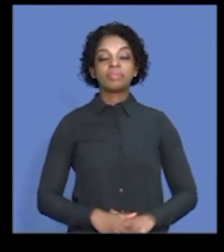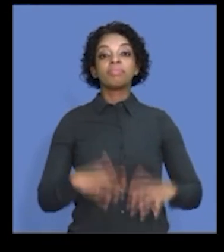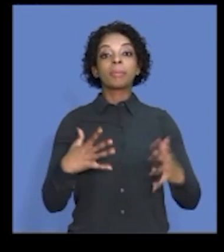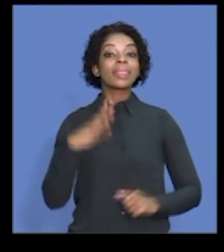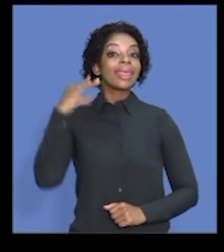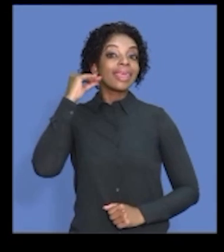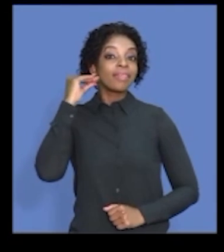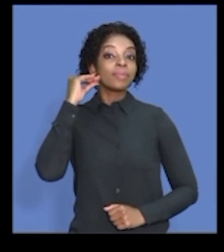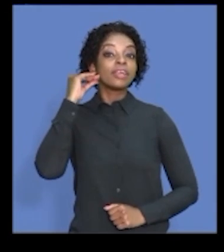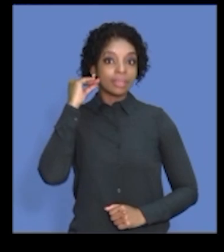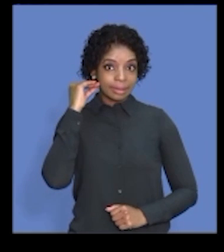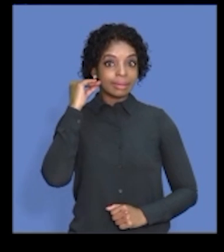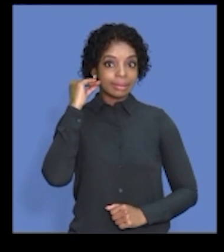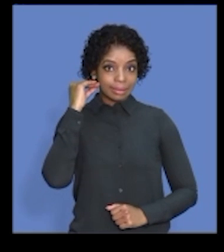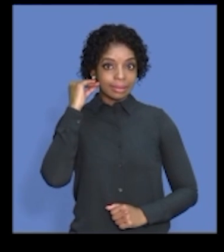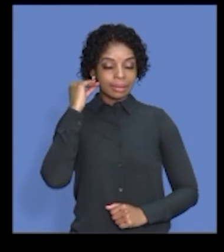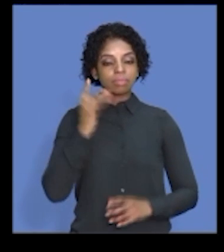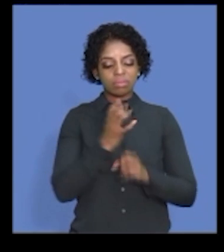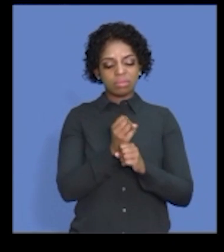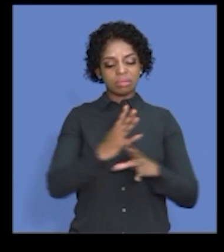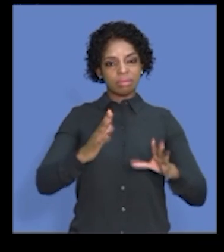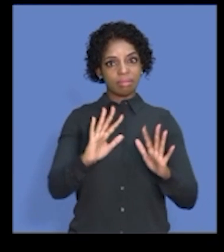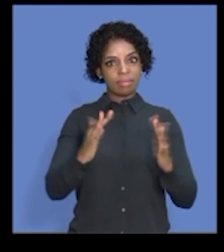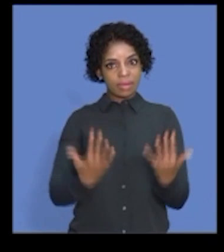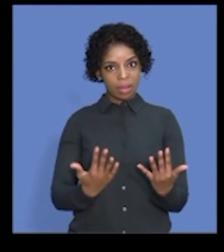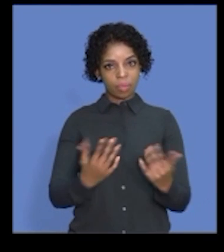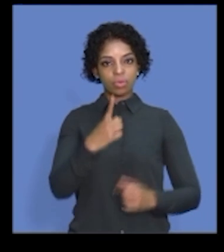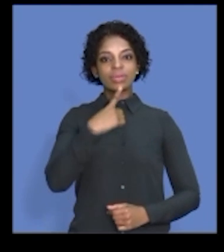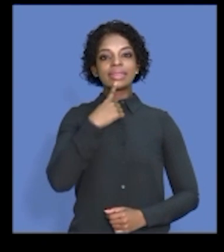Let's look at the information. Let's start off by saying